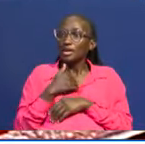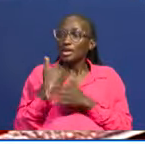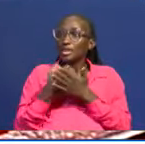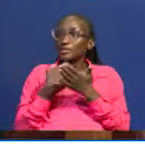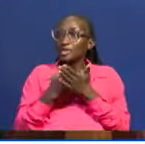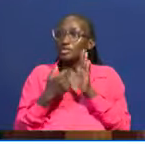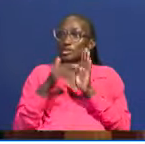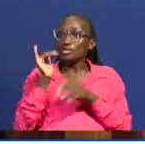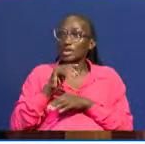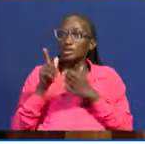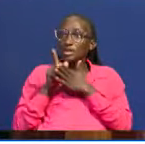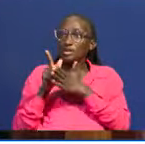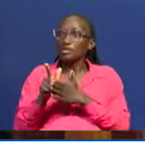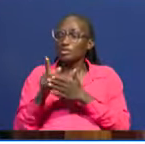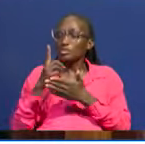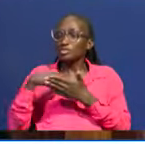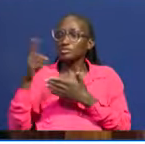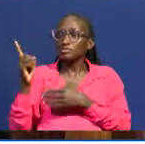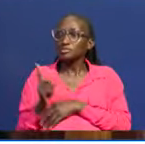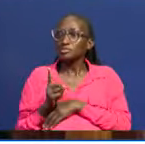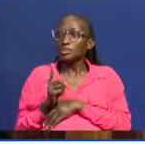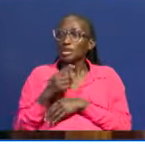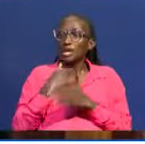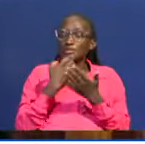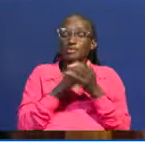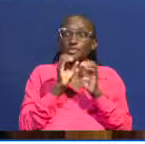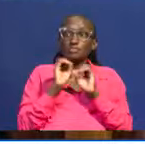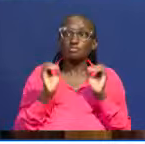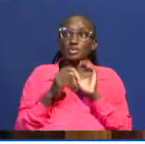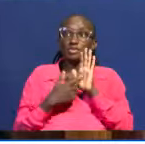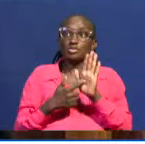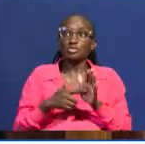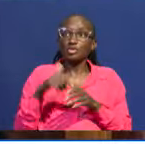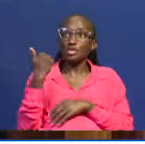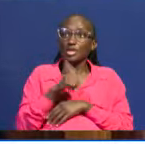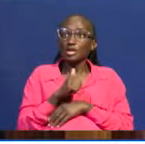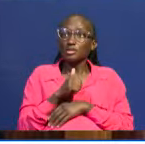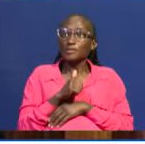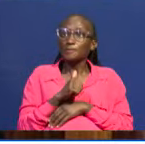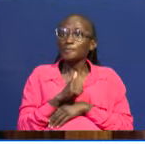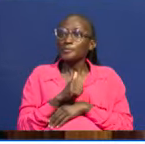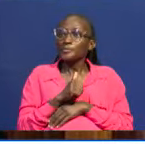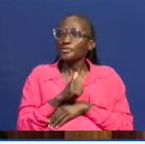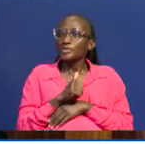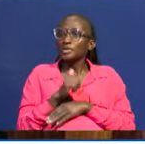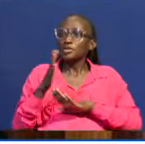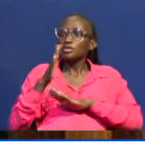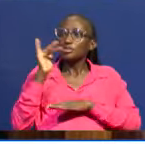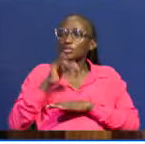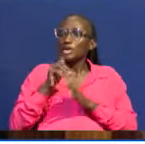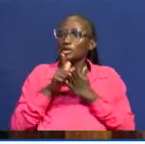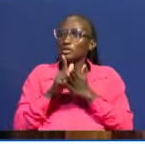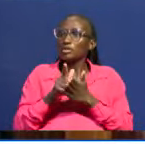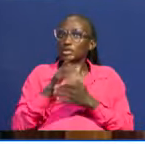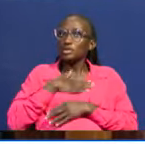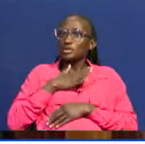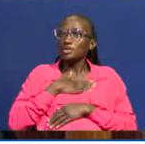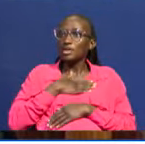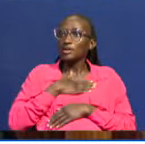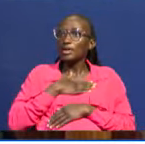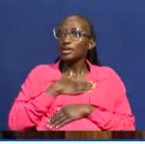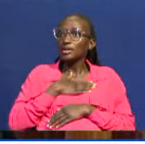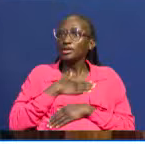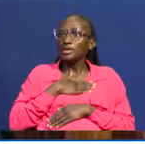to show that the loan was granted. There is no evidence to show any charge on that loan. And therefore, it is our